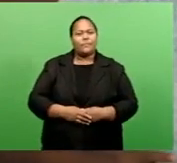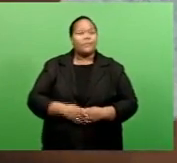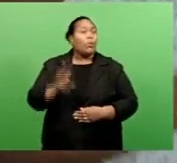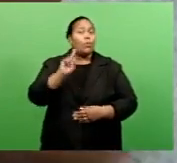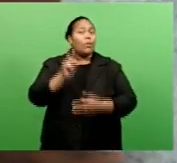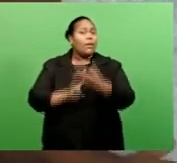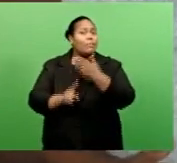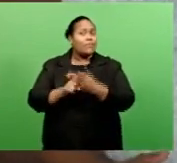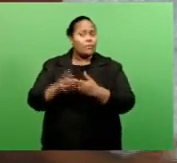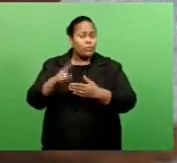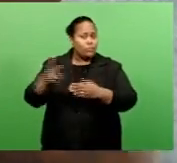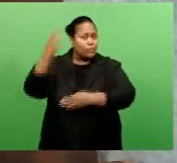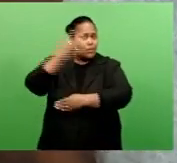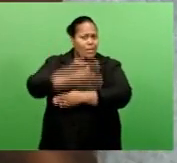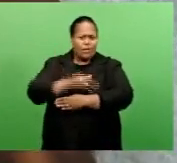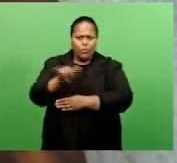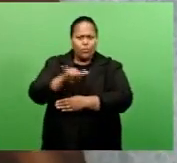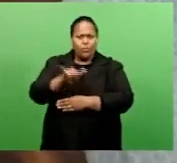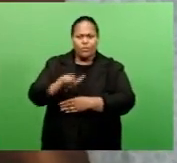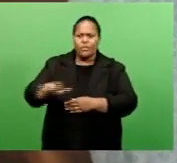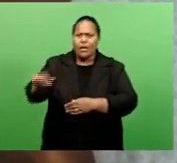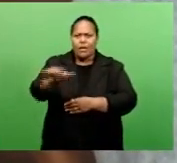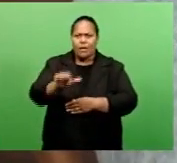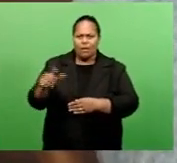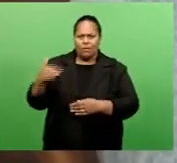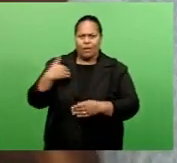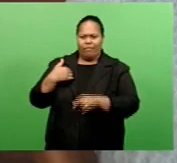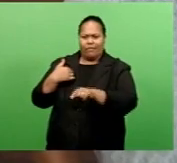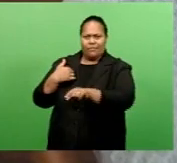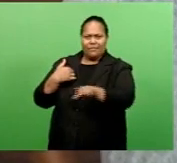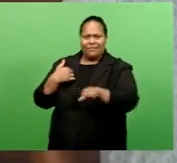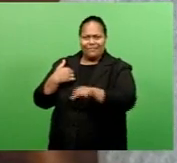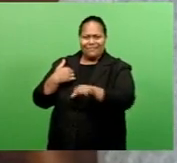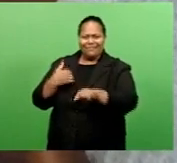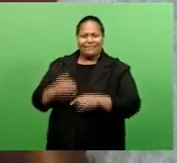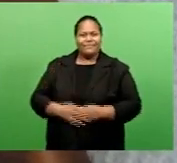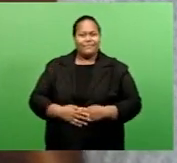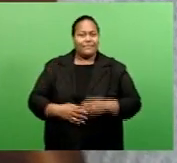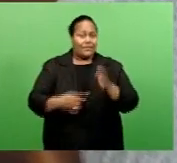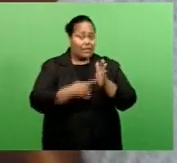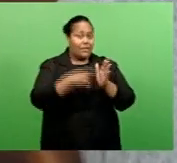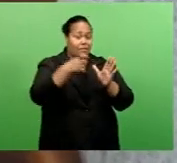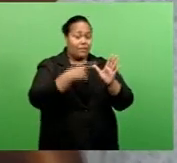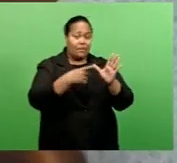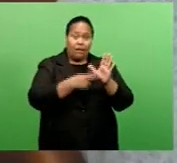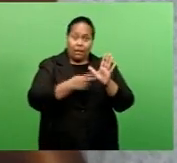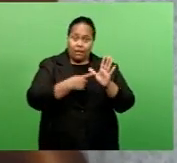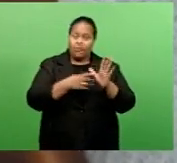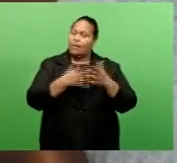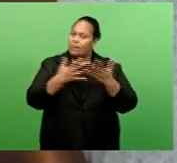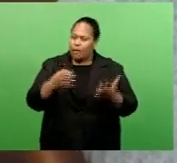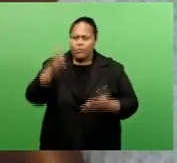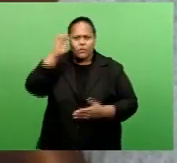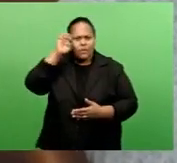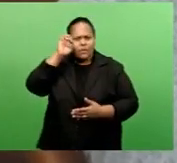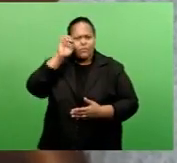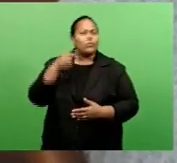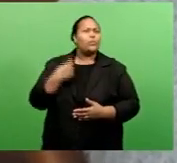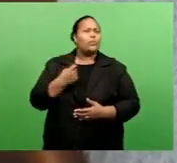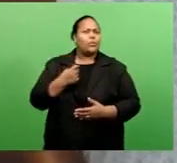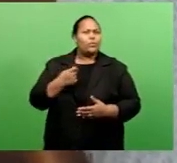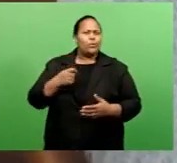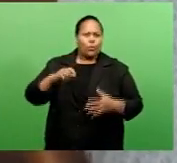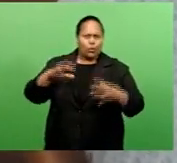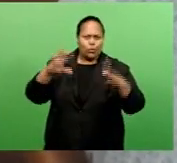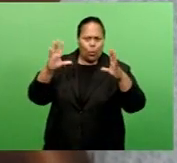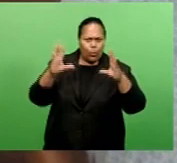tonight and which areas will be affected? So QAUIA is expected to slow down throughout the night